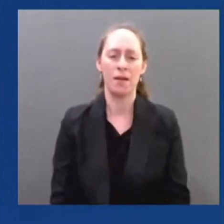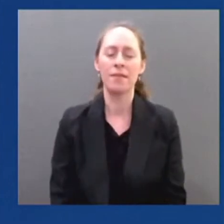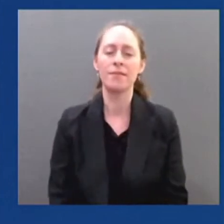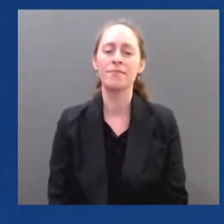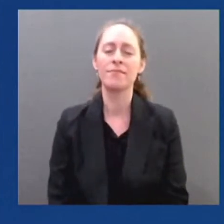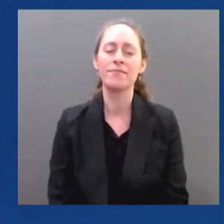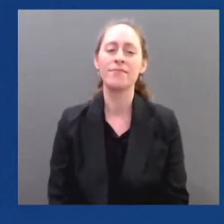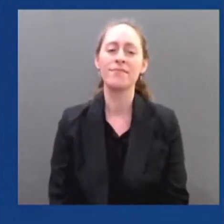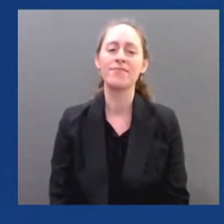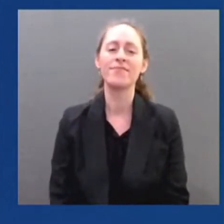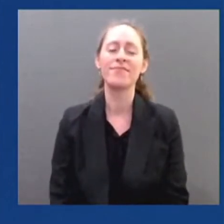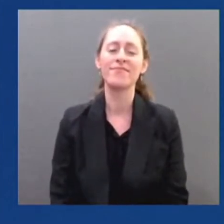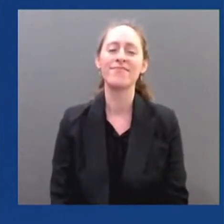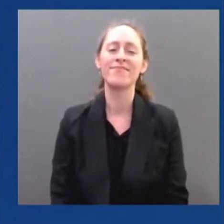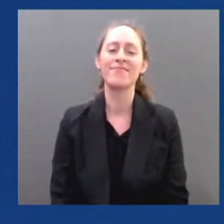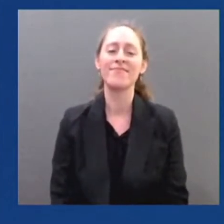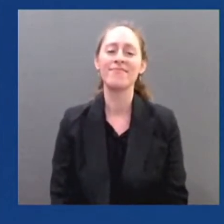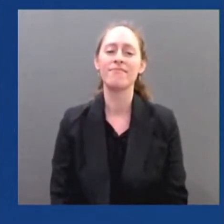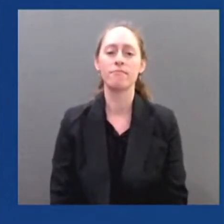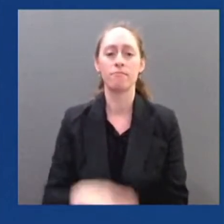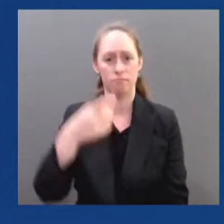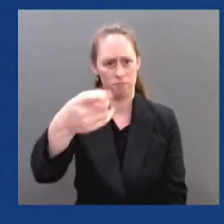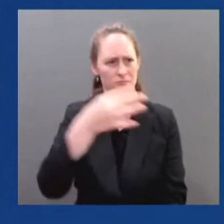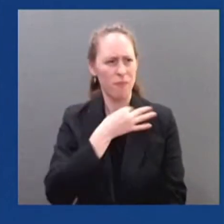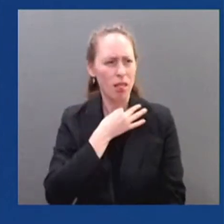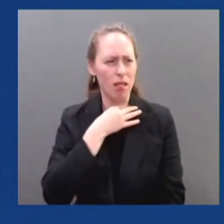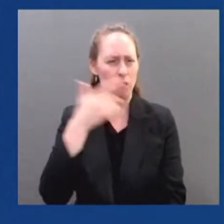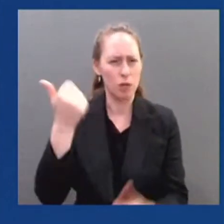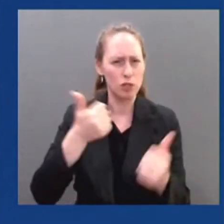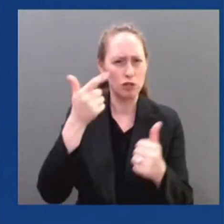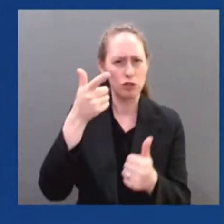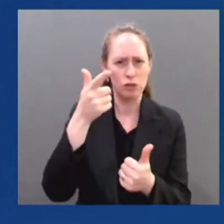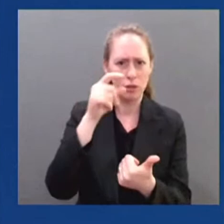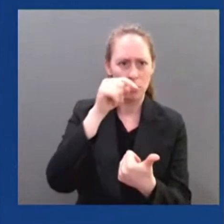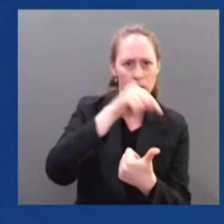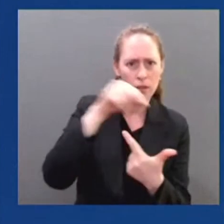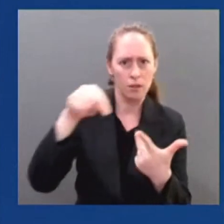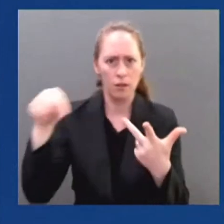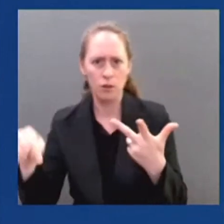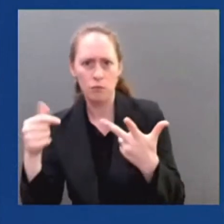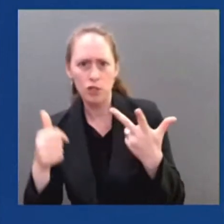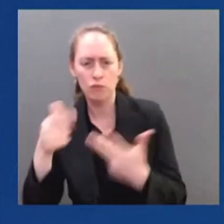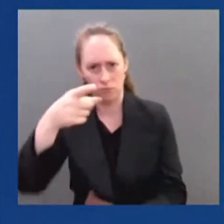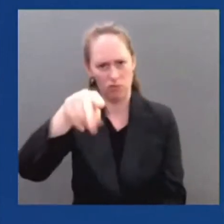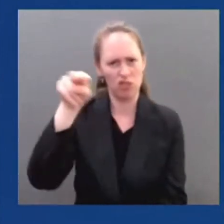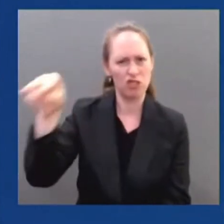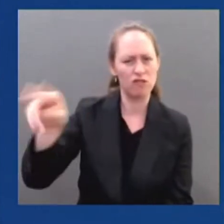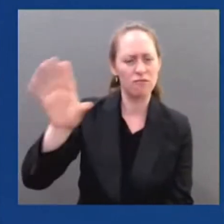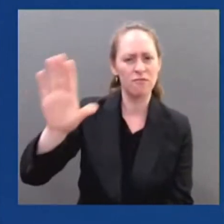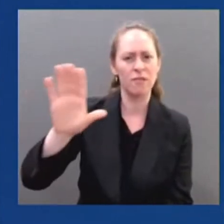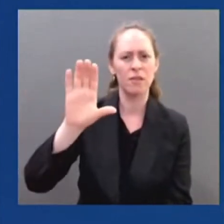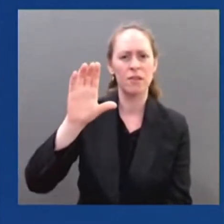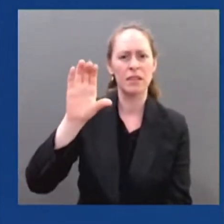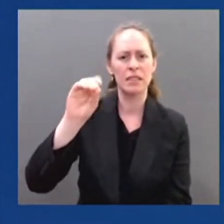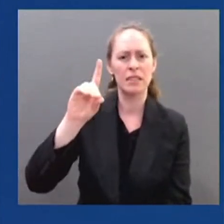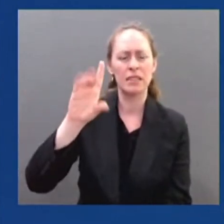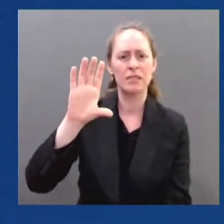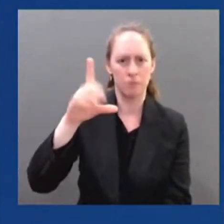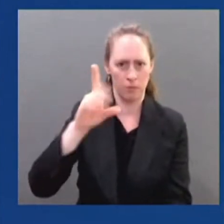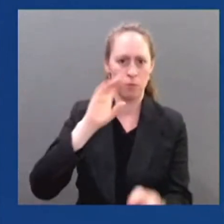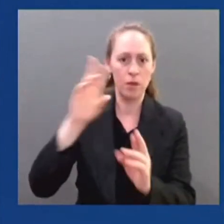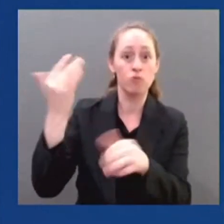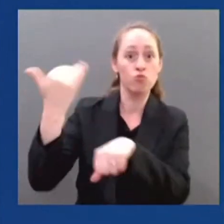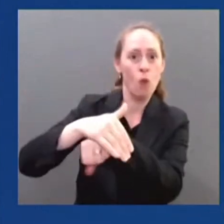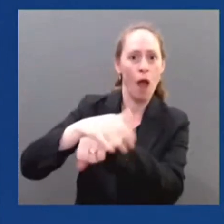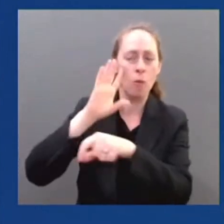levels posted tonight, and we do anticipate things shifting among our communities across the country. So please go to